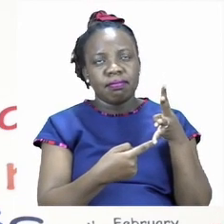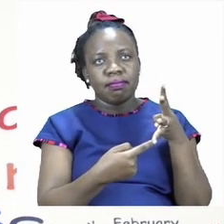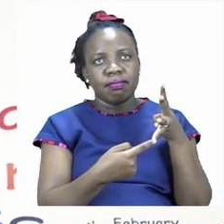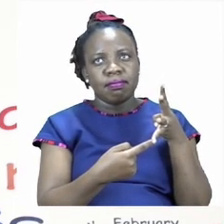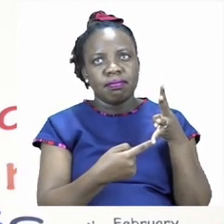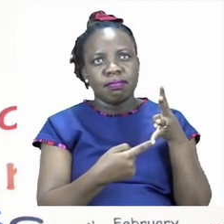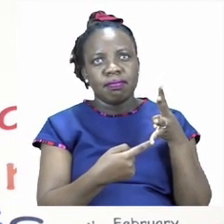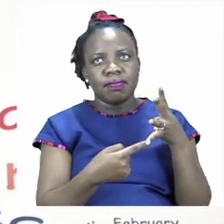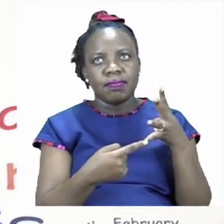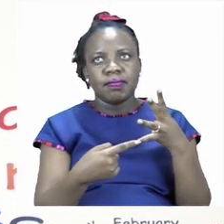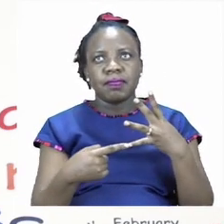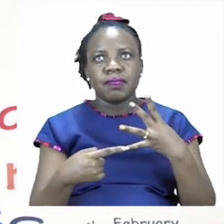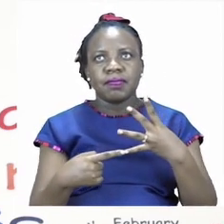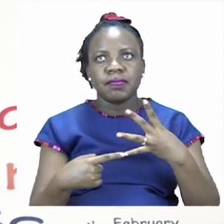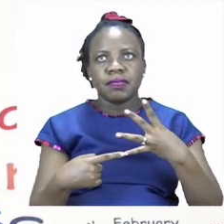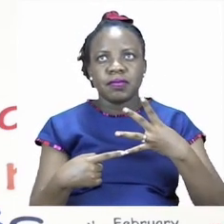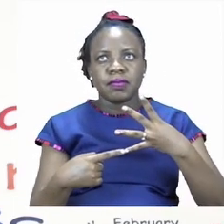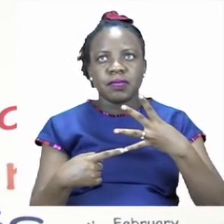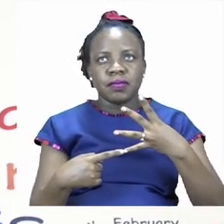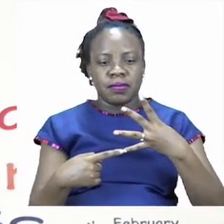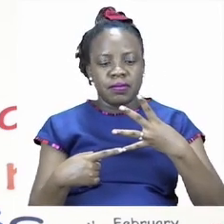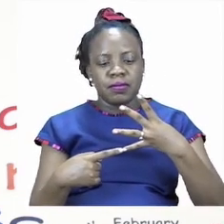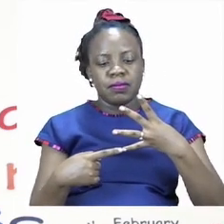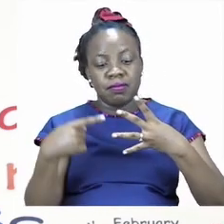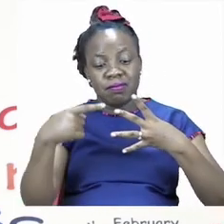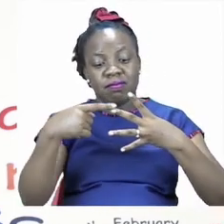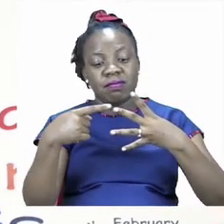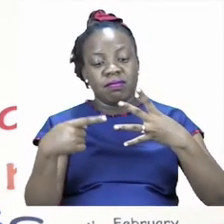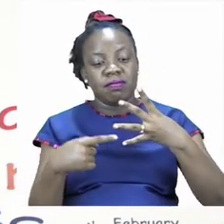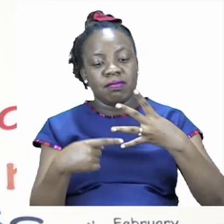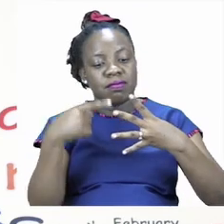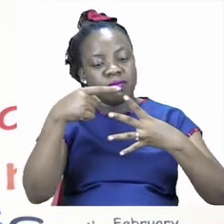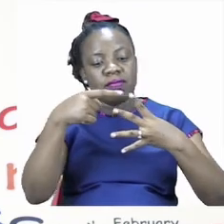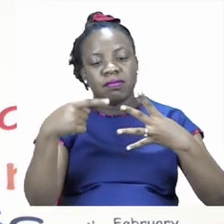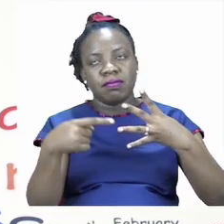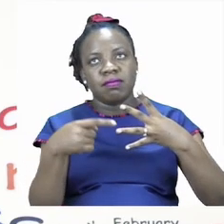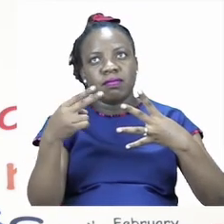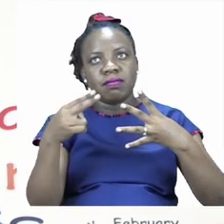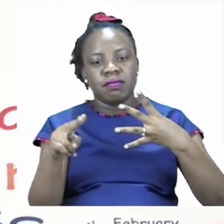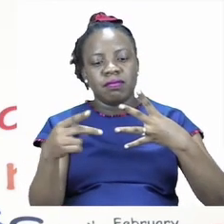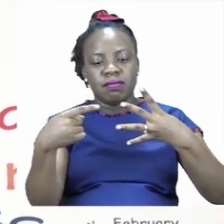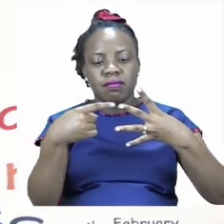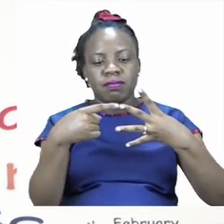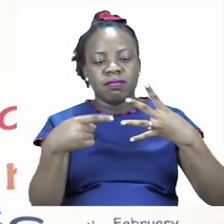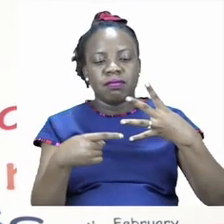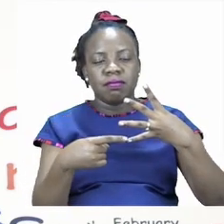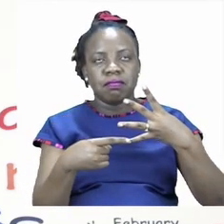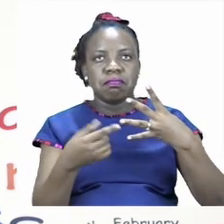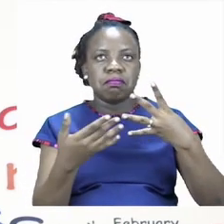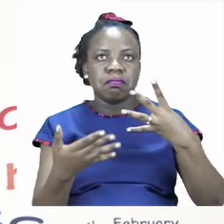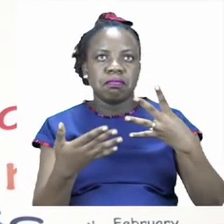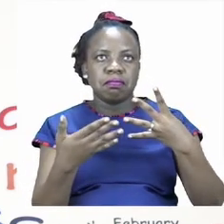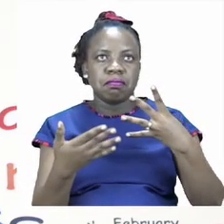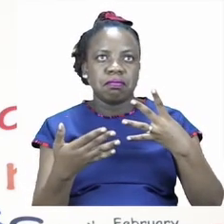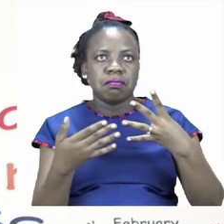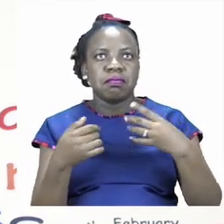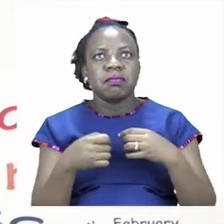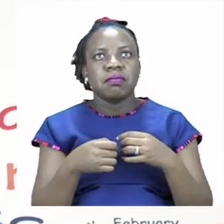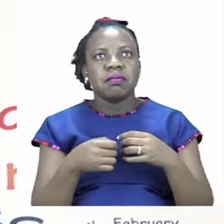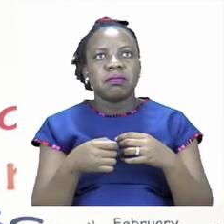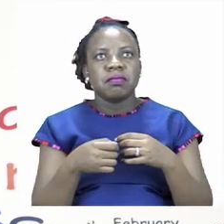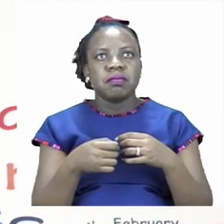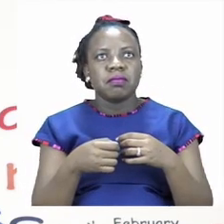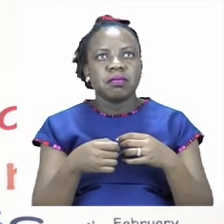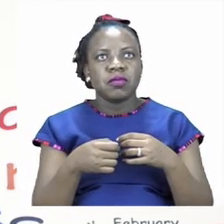about shoes, they usually have to be on our feet to hurt us. So that means it